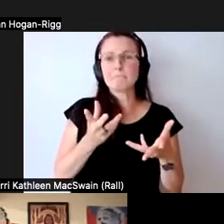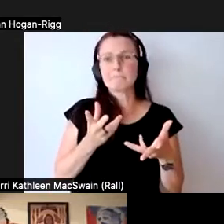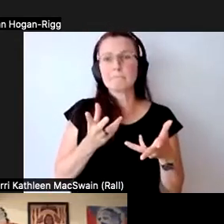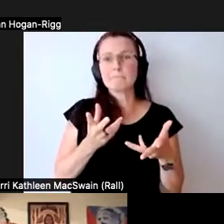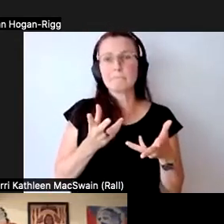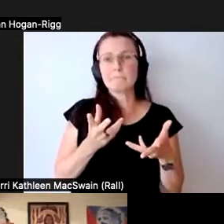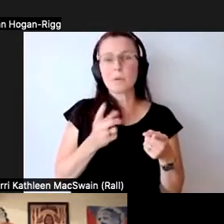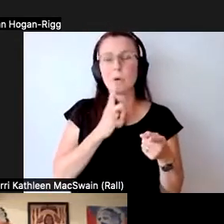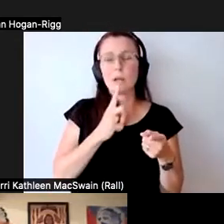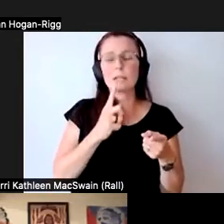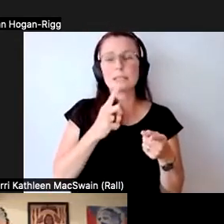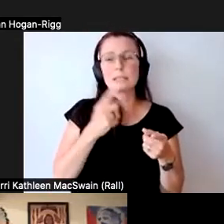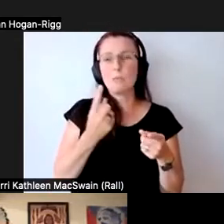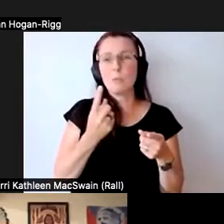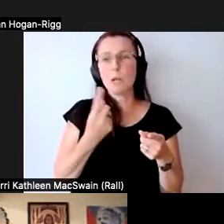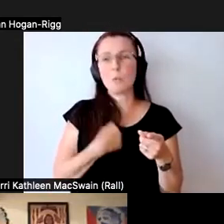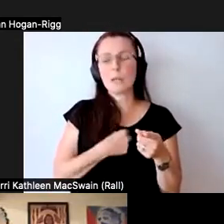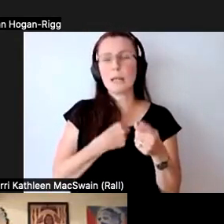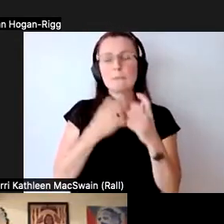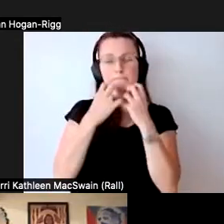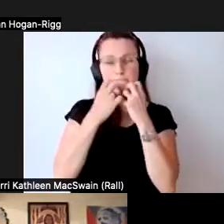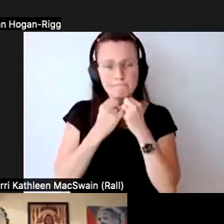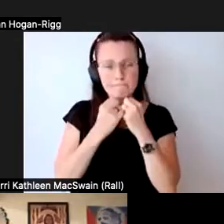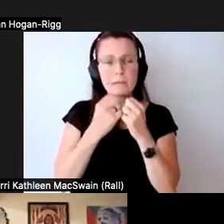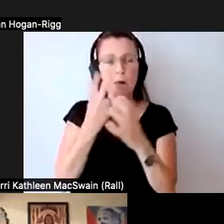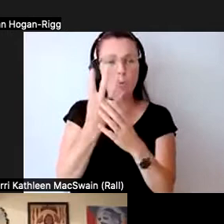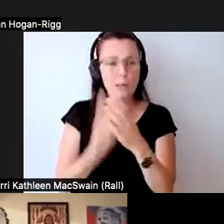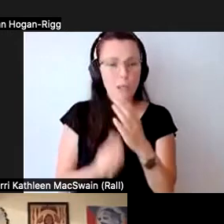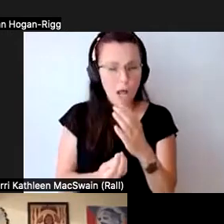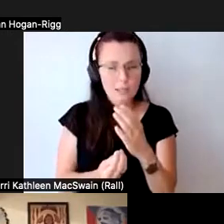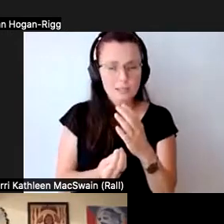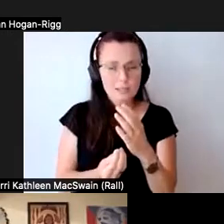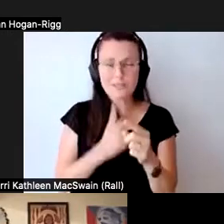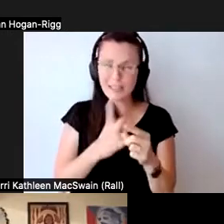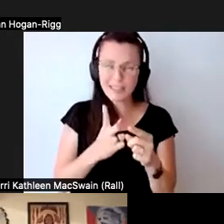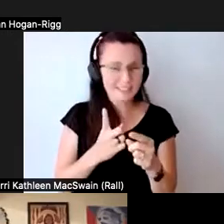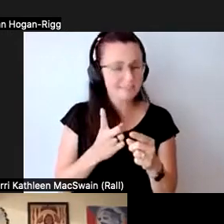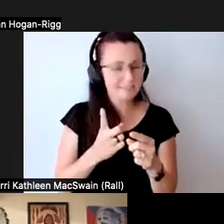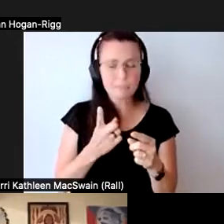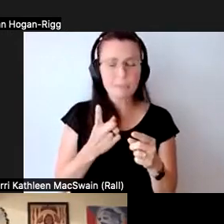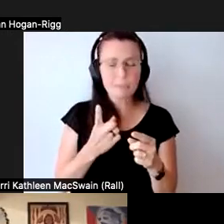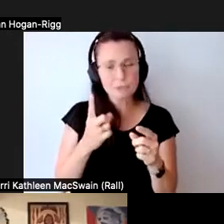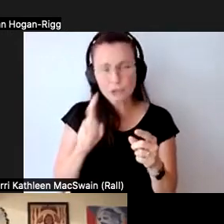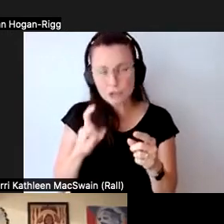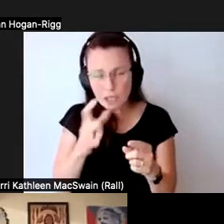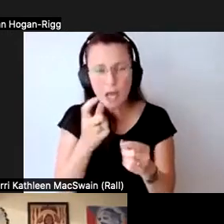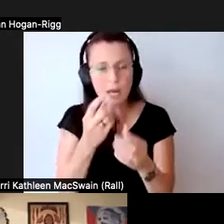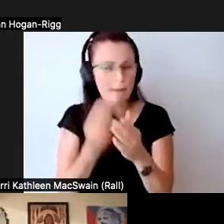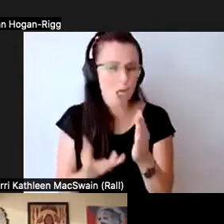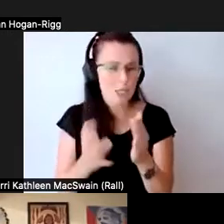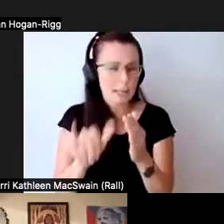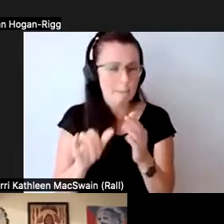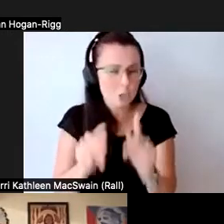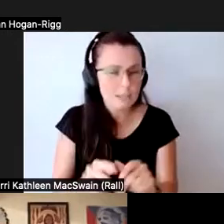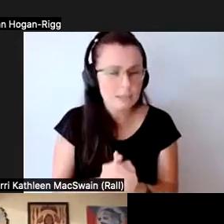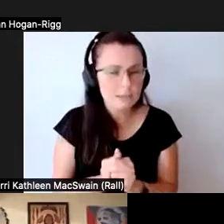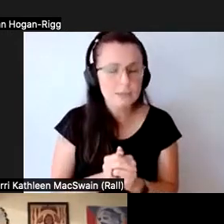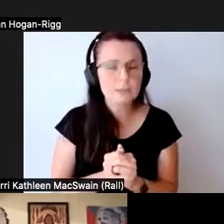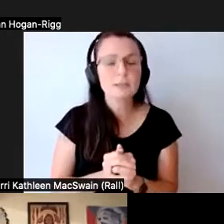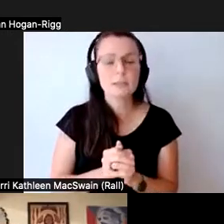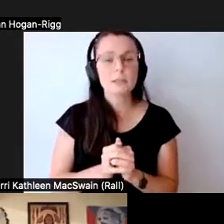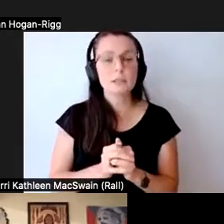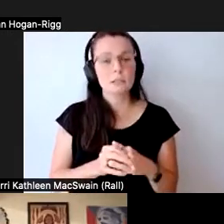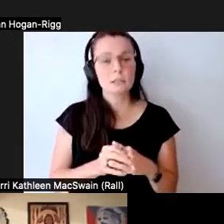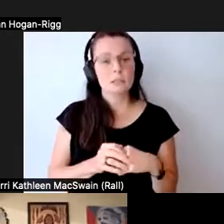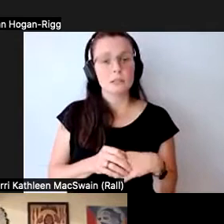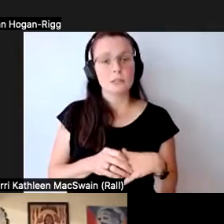lost. What we're looking at is a health intervention that keeps people alive.